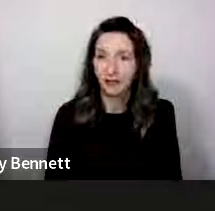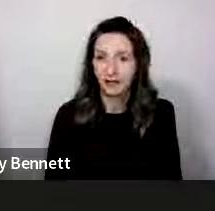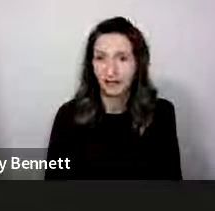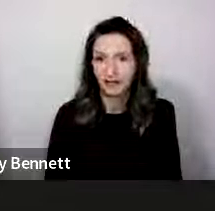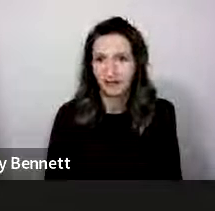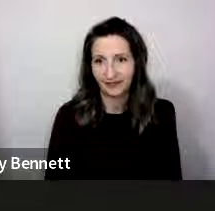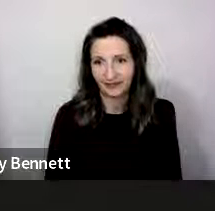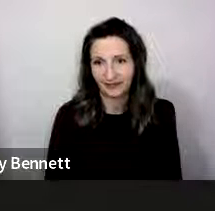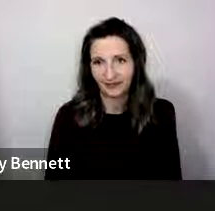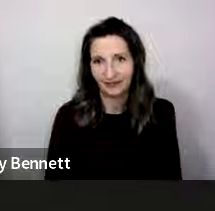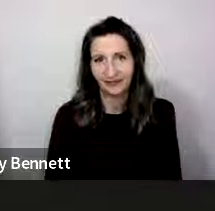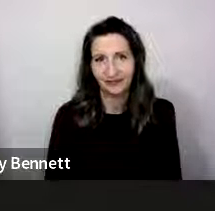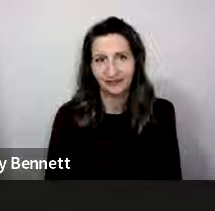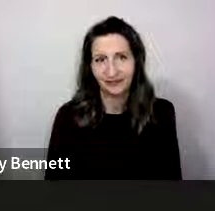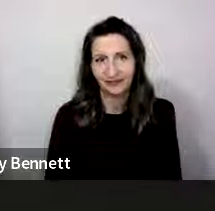Doll.